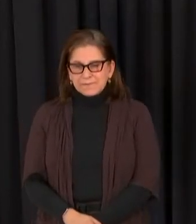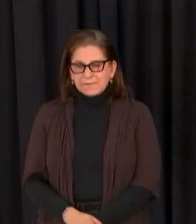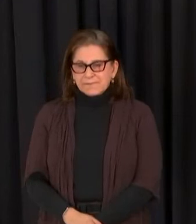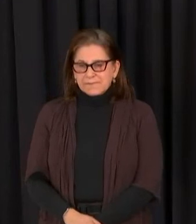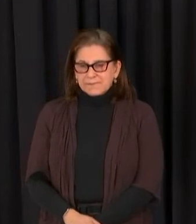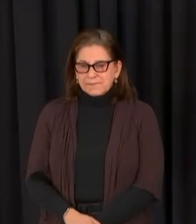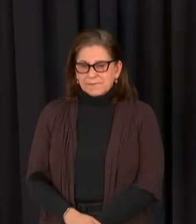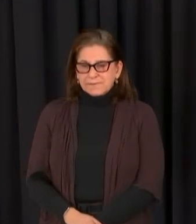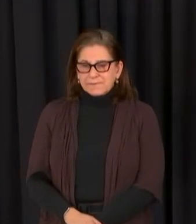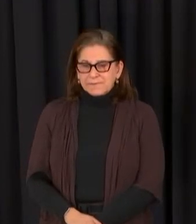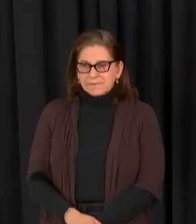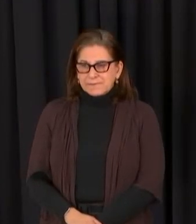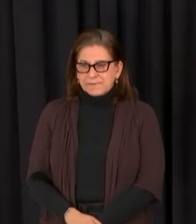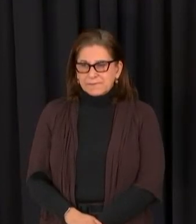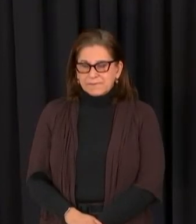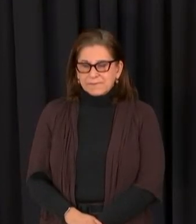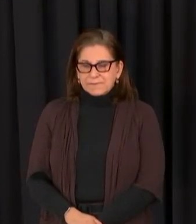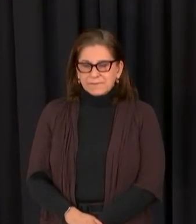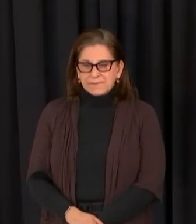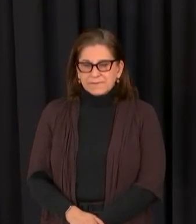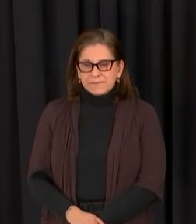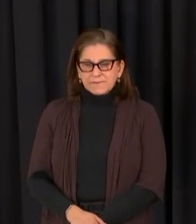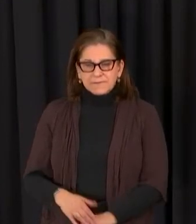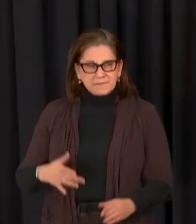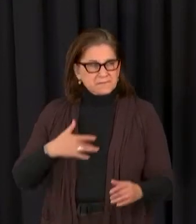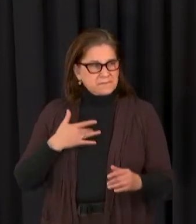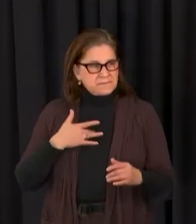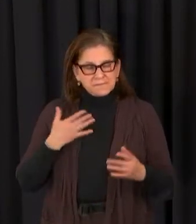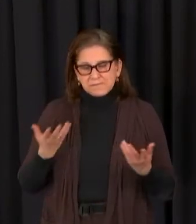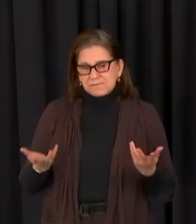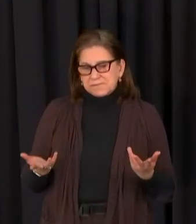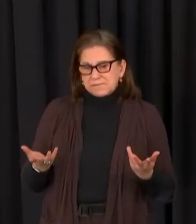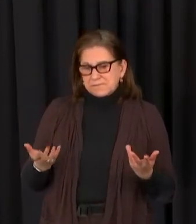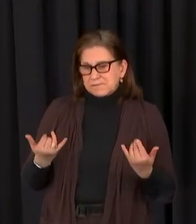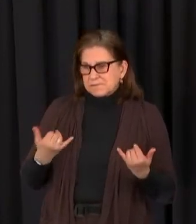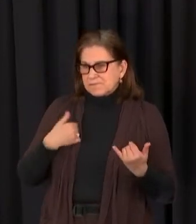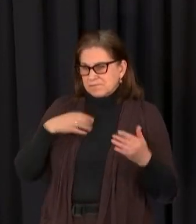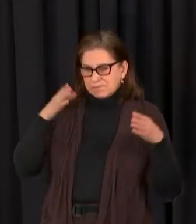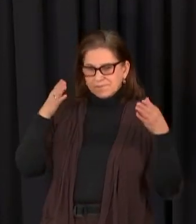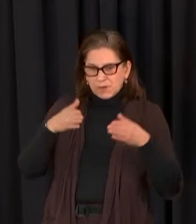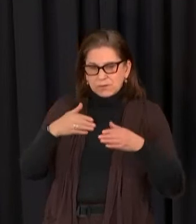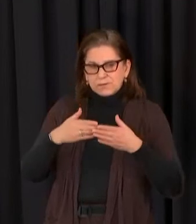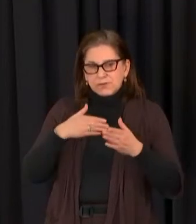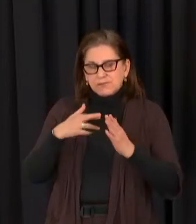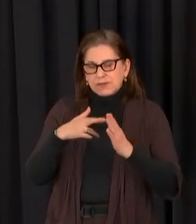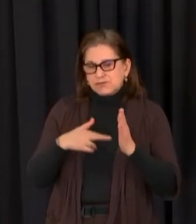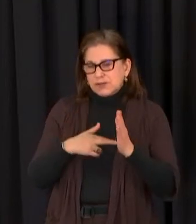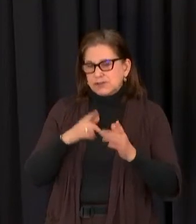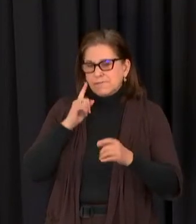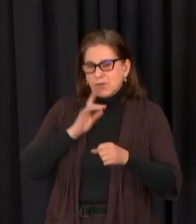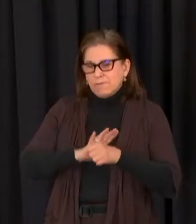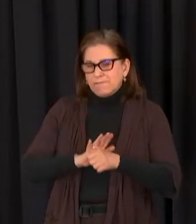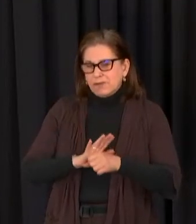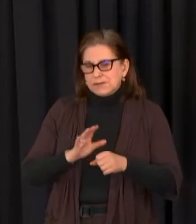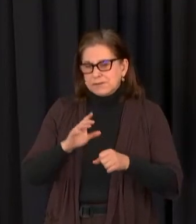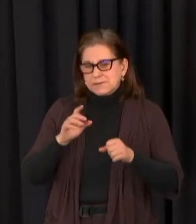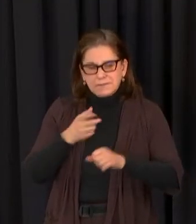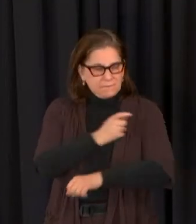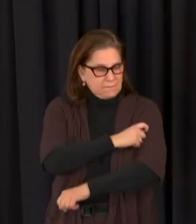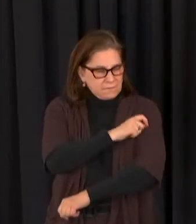how pre-registration will work. That's how I feel people will be about ranked choice voting. It will take